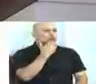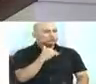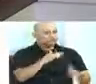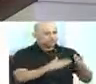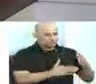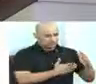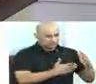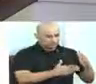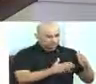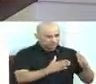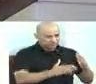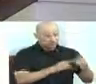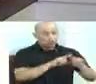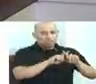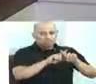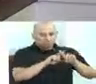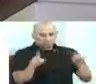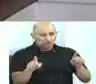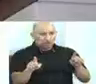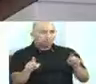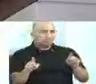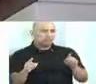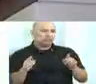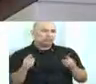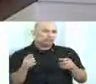but I wholly lean